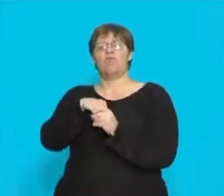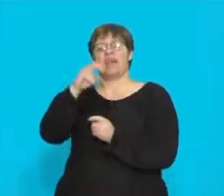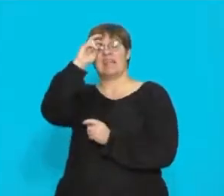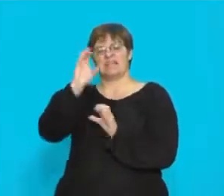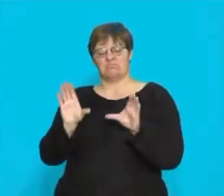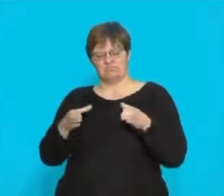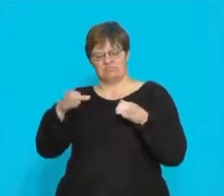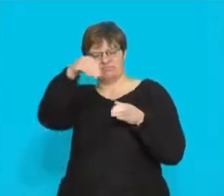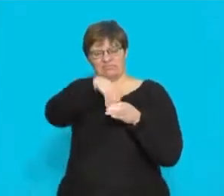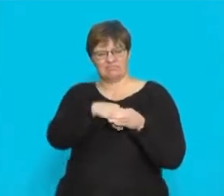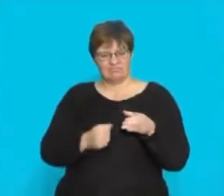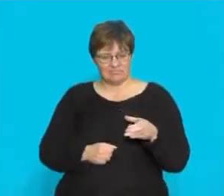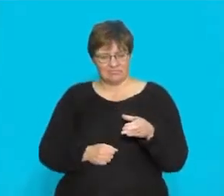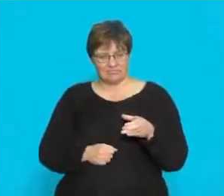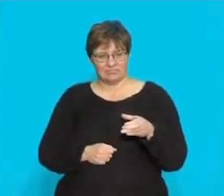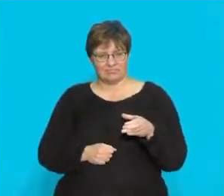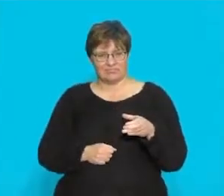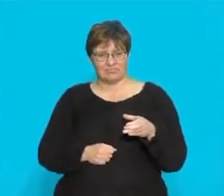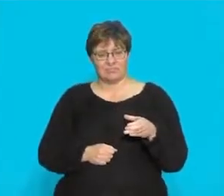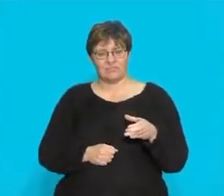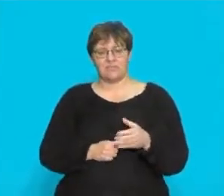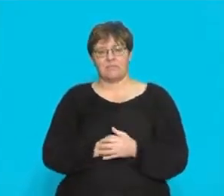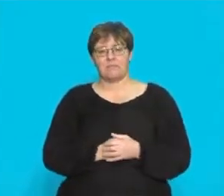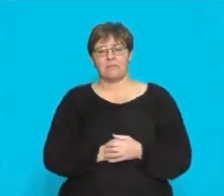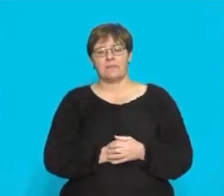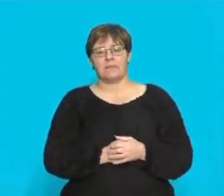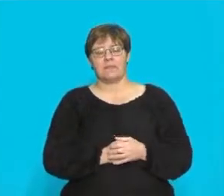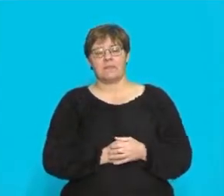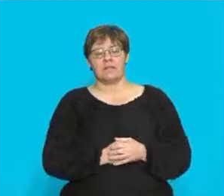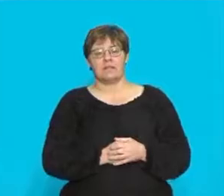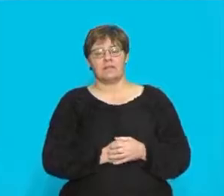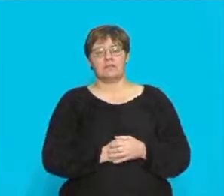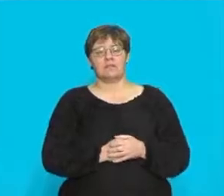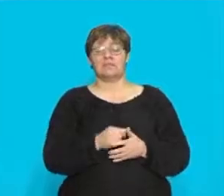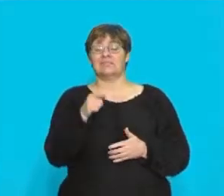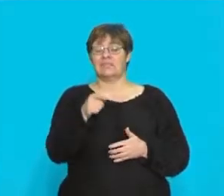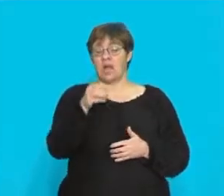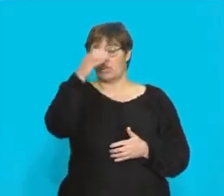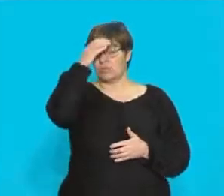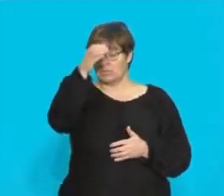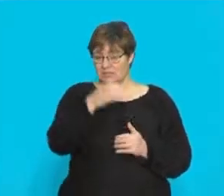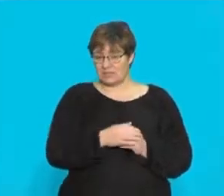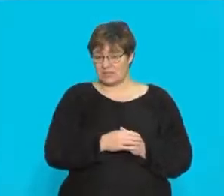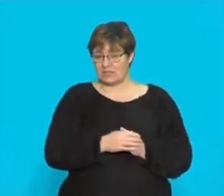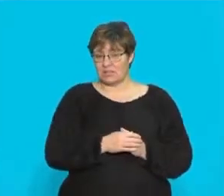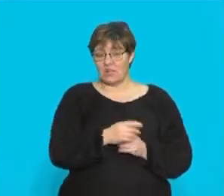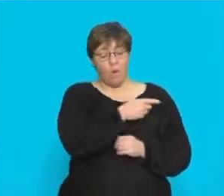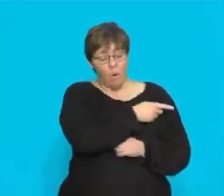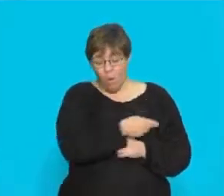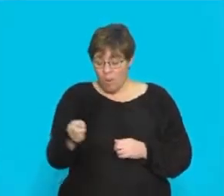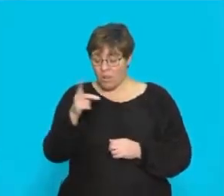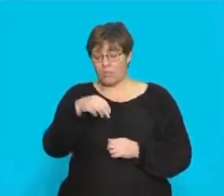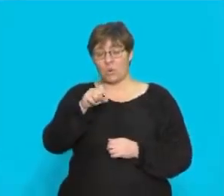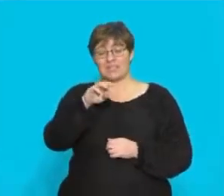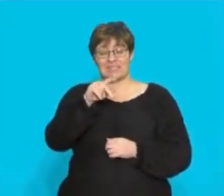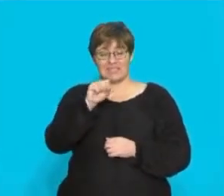this kingdom. Now, we've dealt with this concept quite often, and this is one concept, all protists.